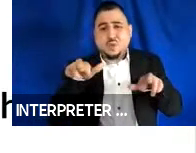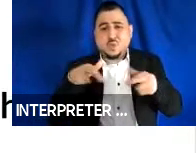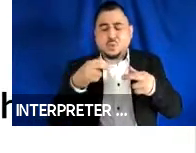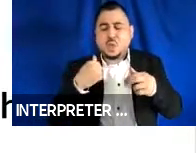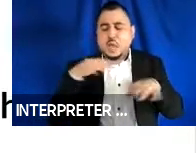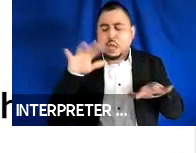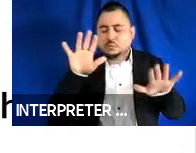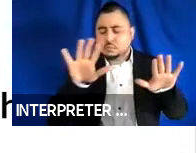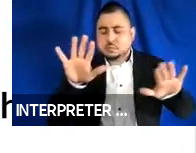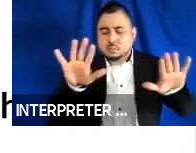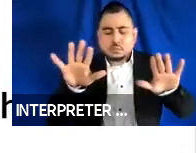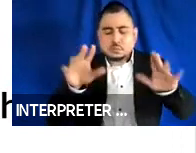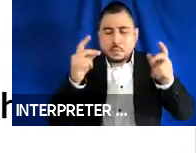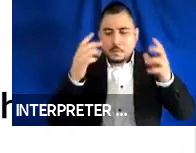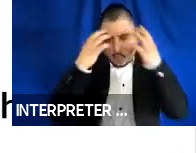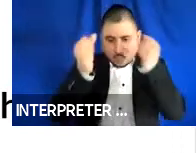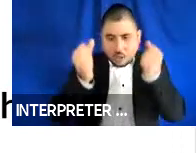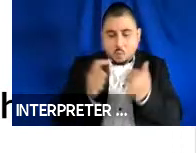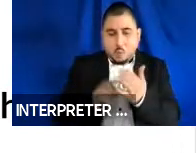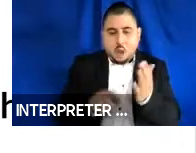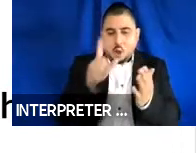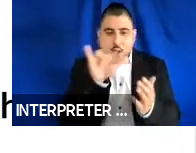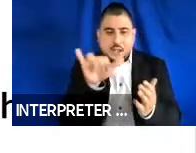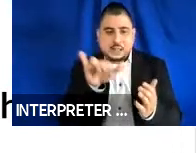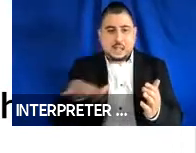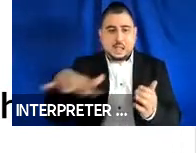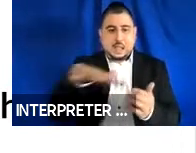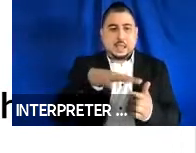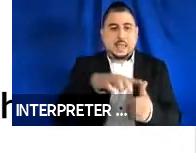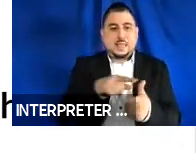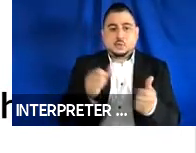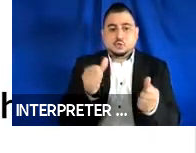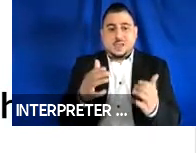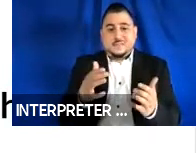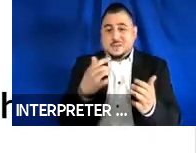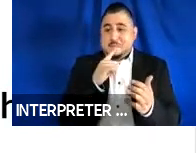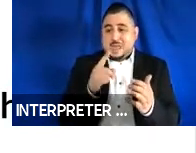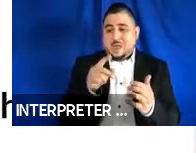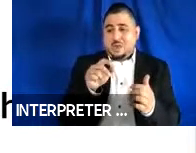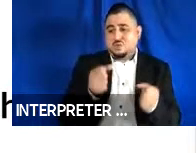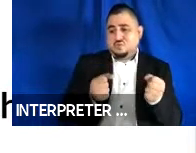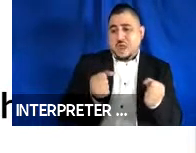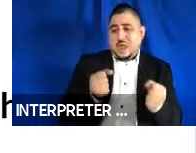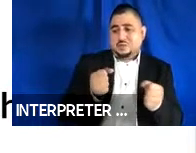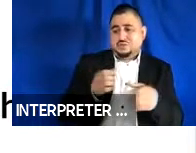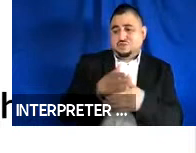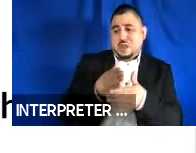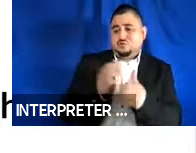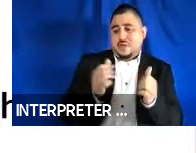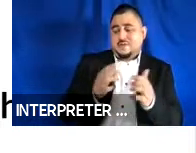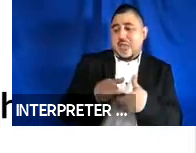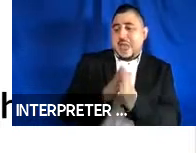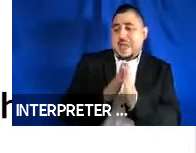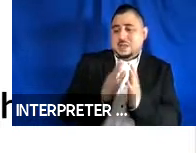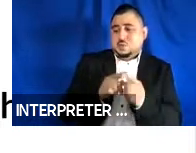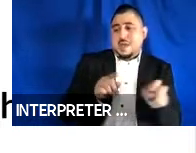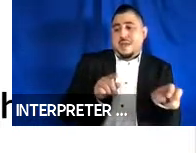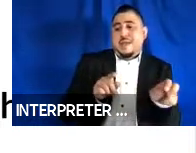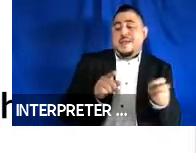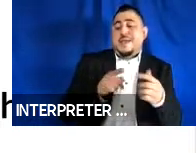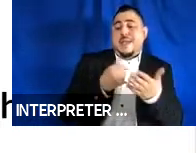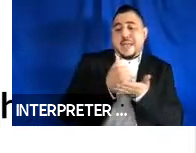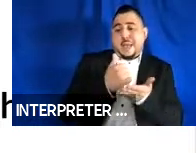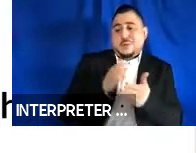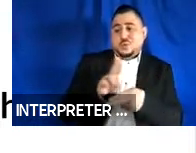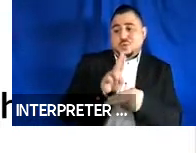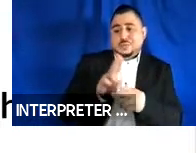where everything is at? So they start to walk around and the driver is actually, the ride sharing driver is being asked to help the passenger use his